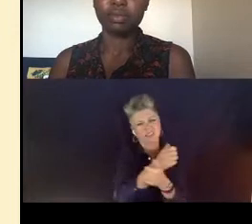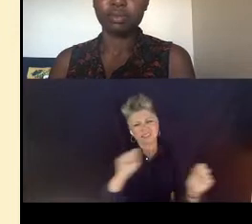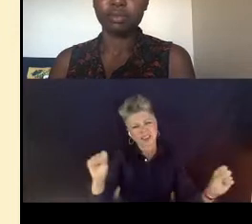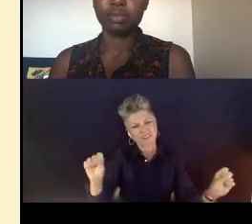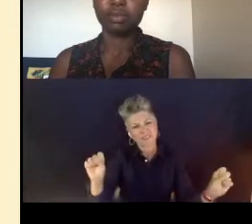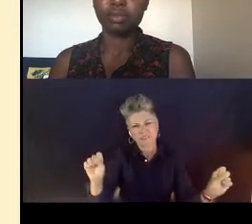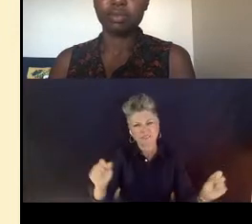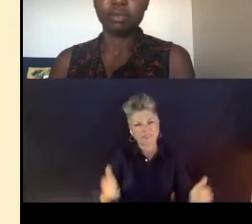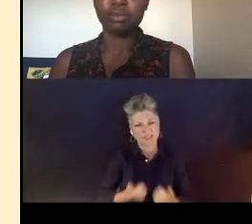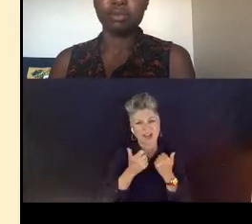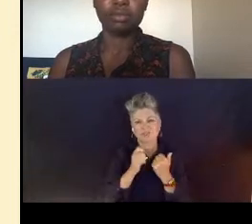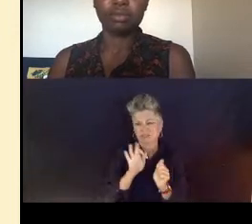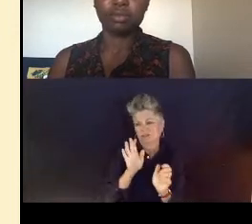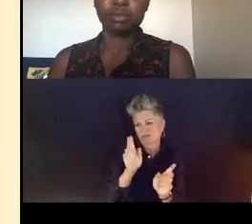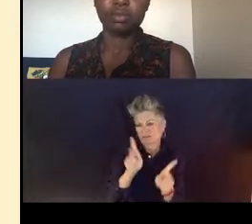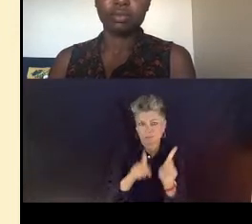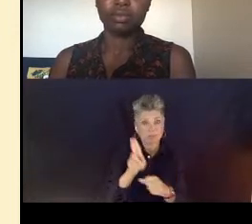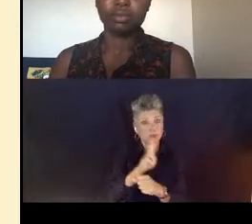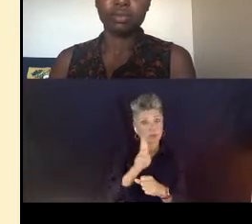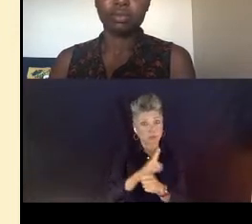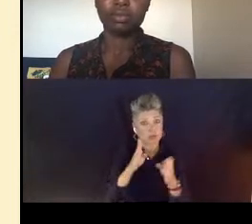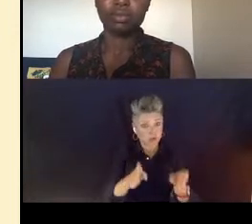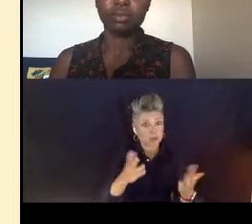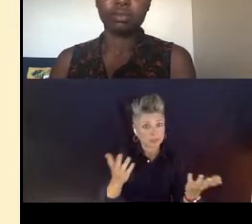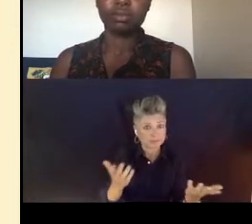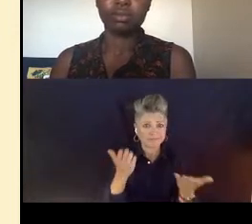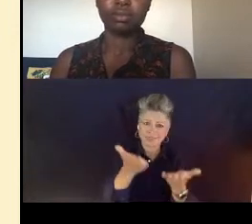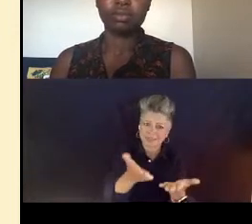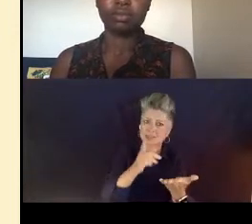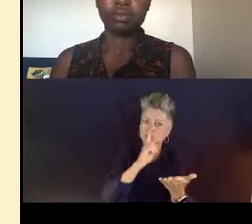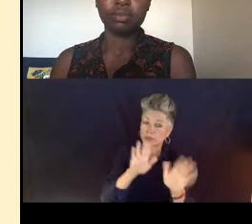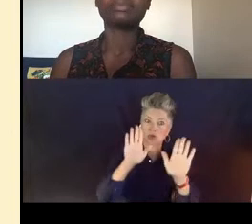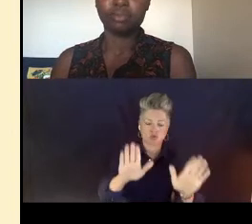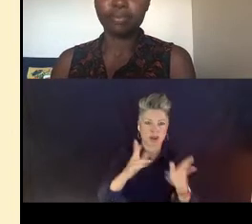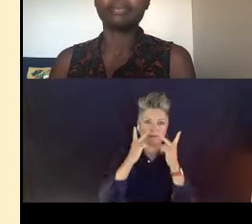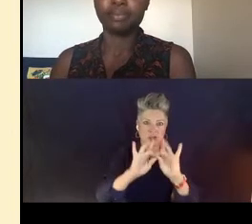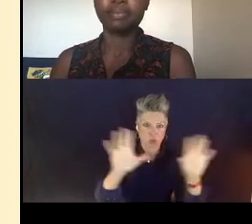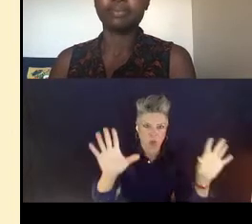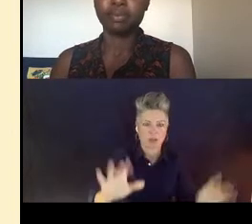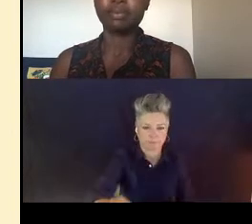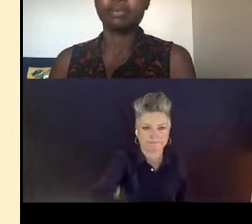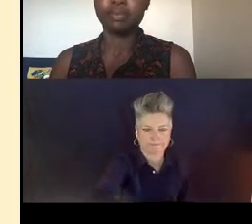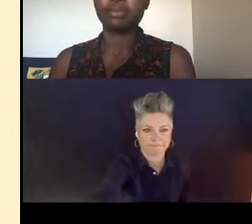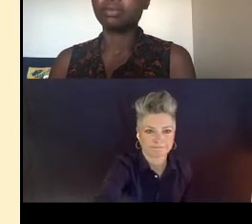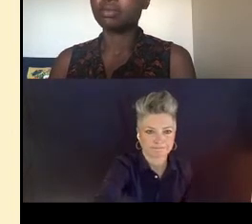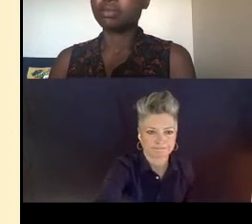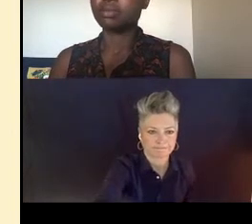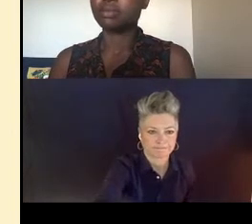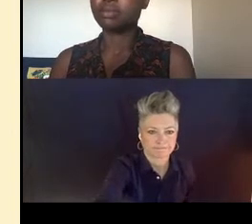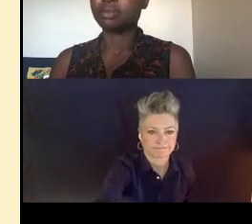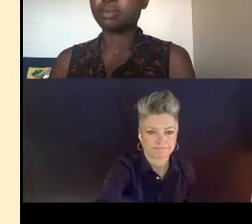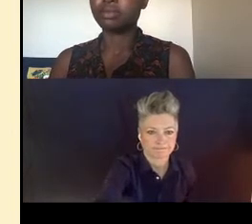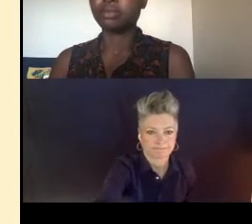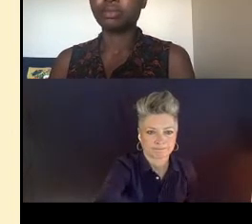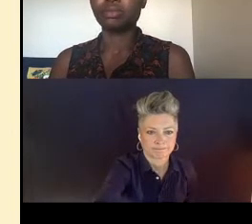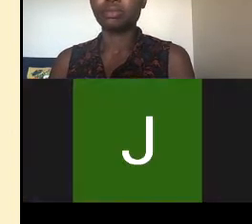of those of us that are using the street, this is a great visual. And so then this slide just